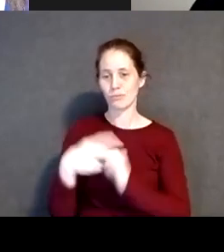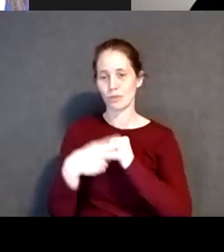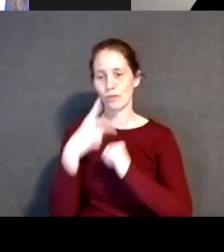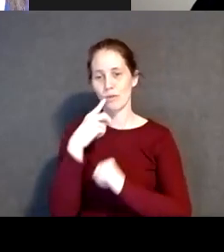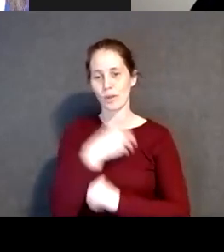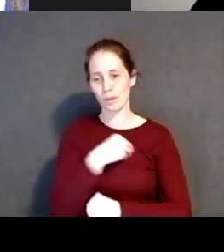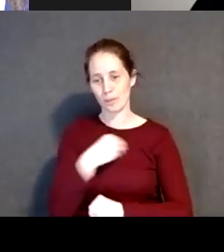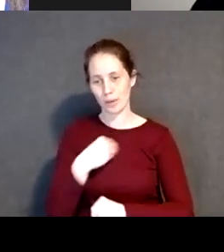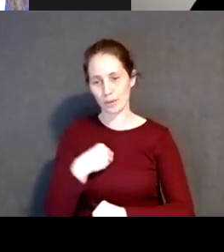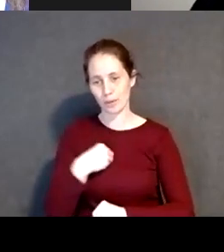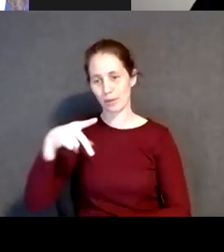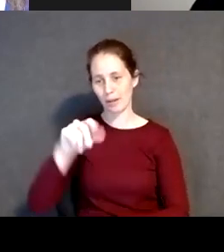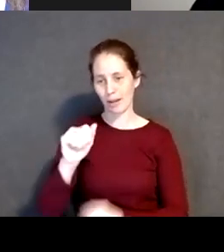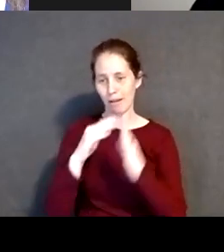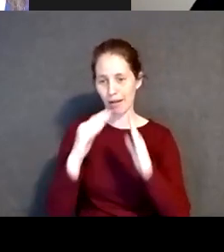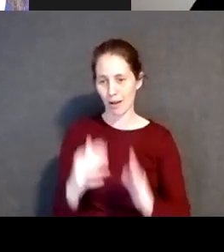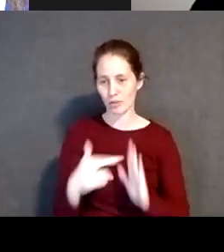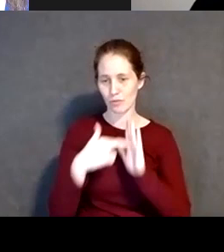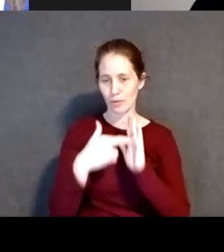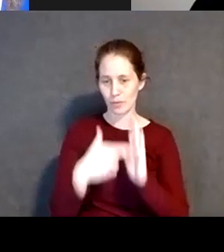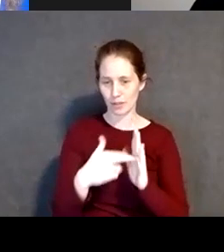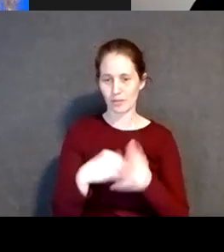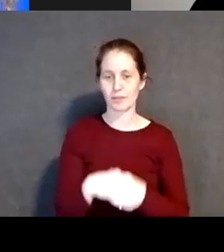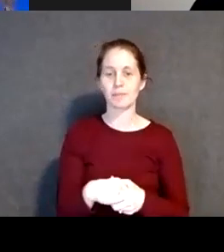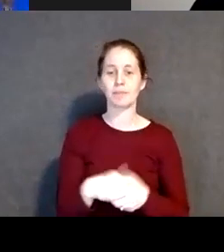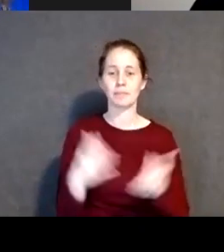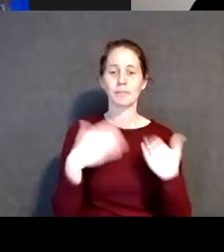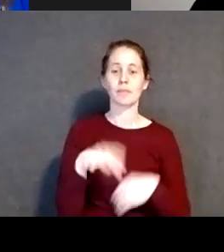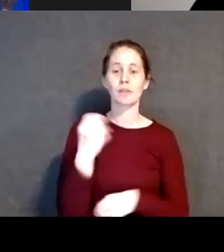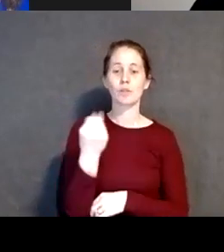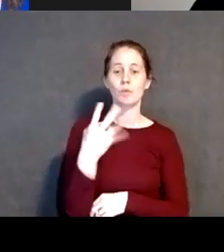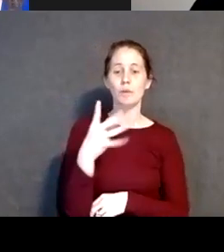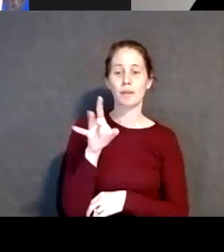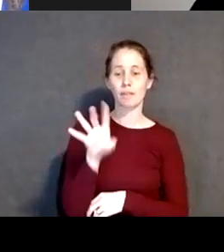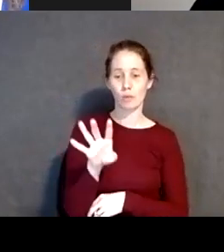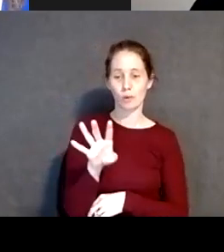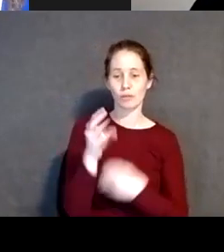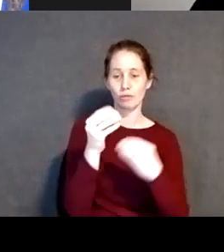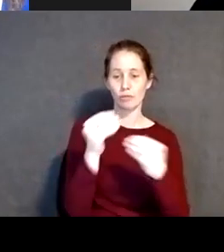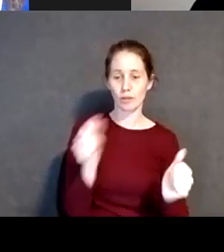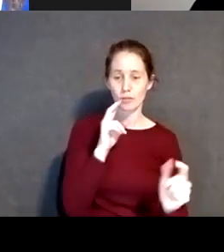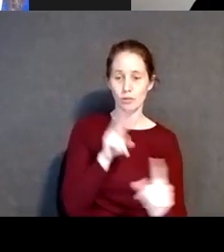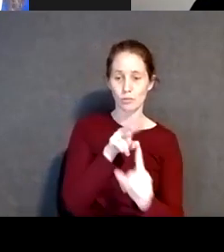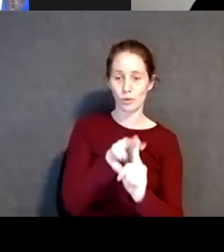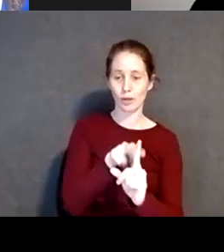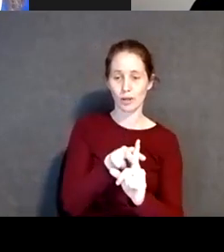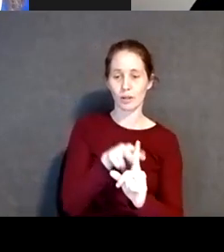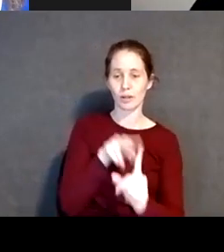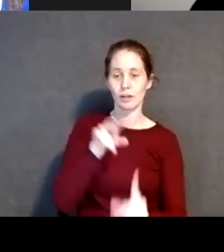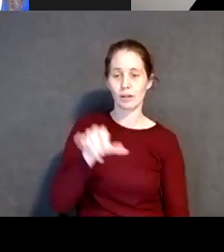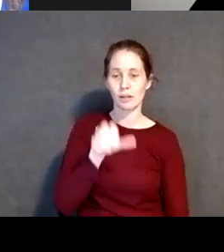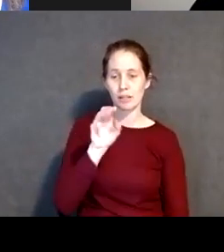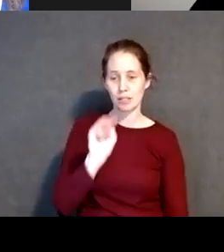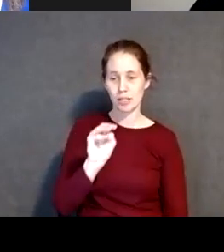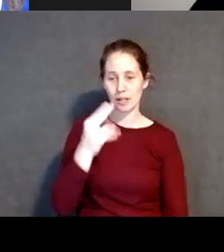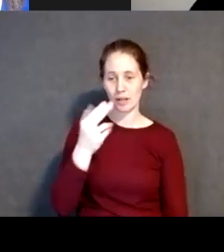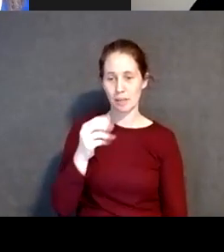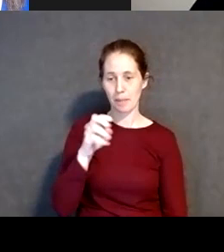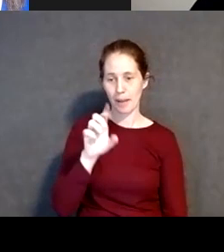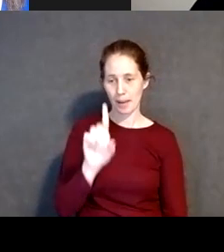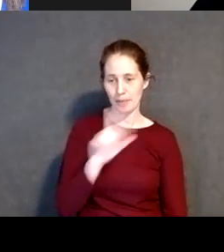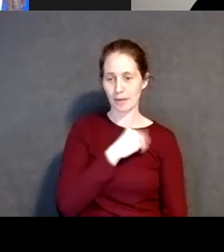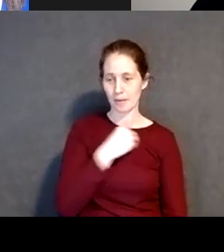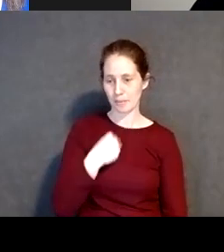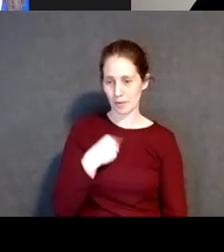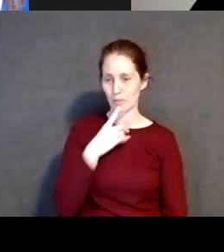of the Pennsylvania House of Representatives. Bill Number 1284, resolution appointing Jam Hammond as a member